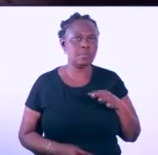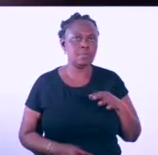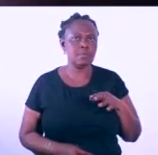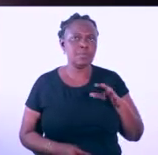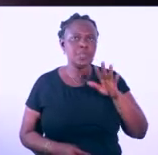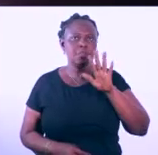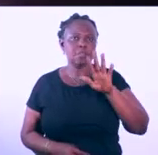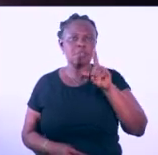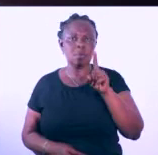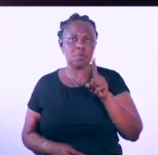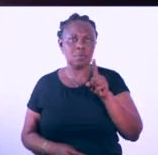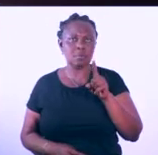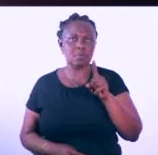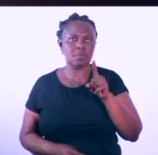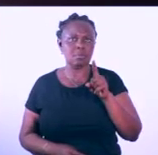21.